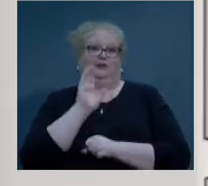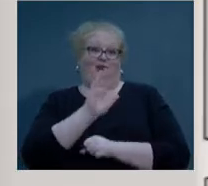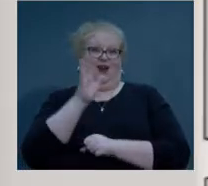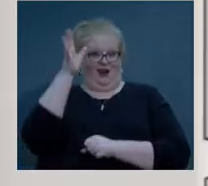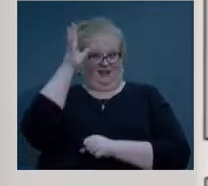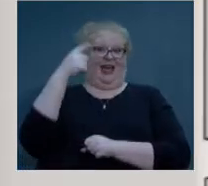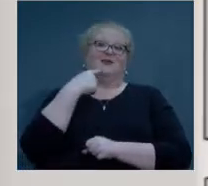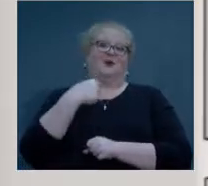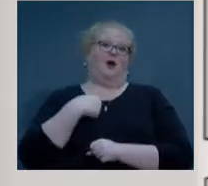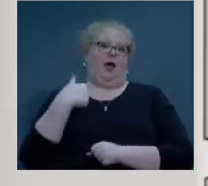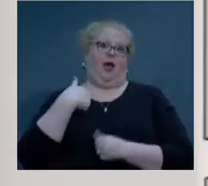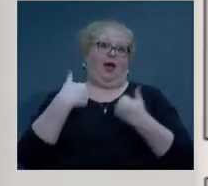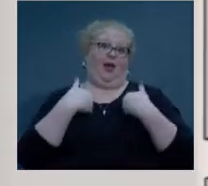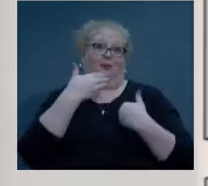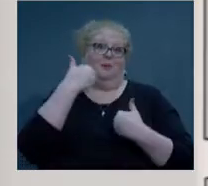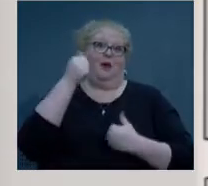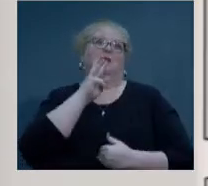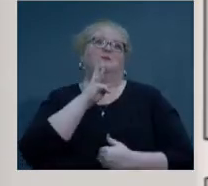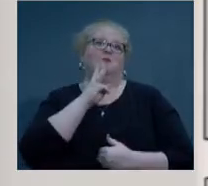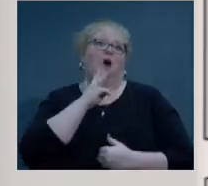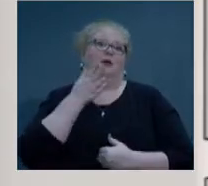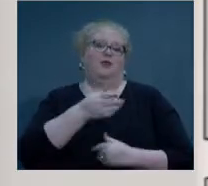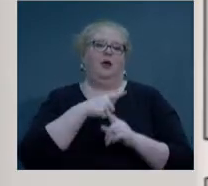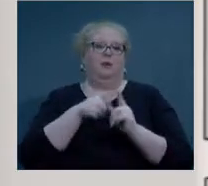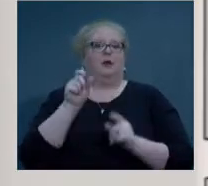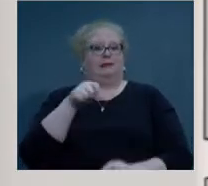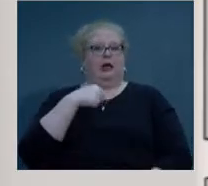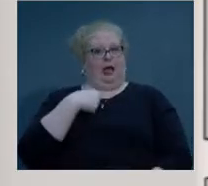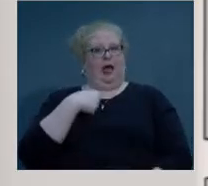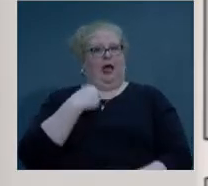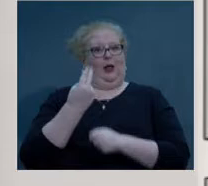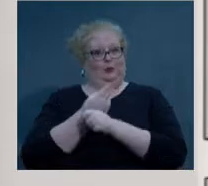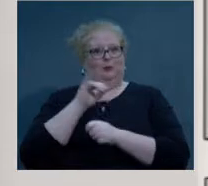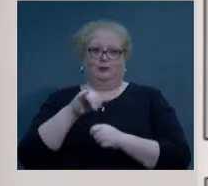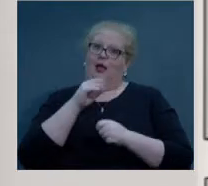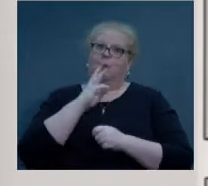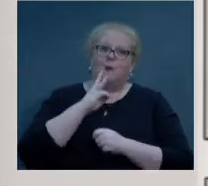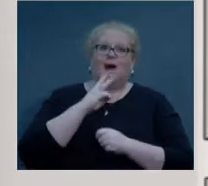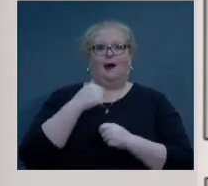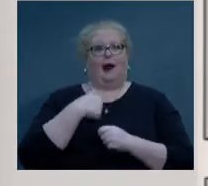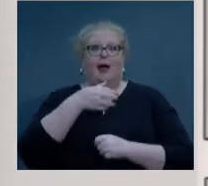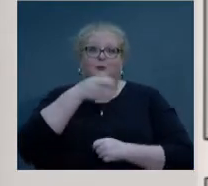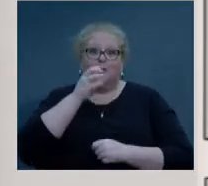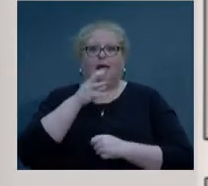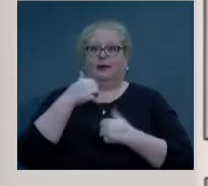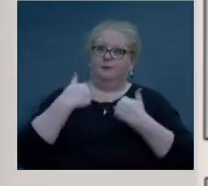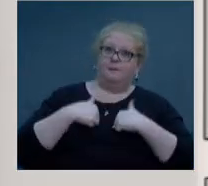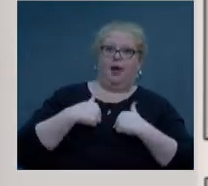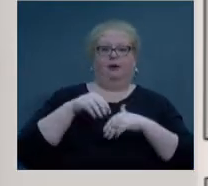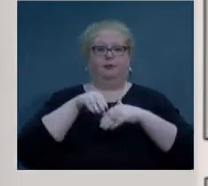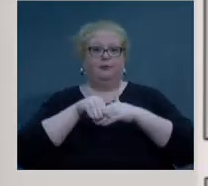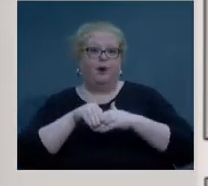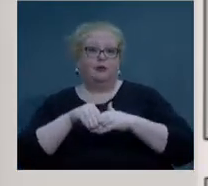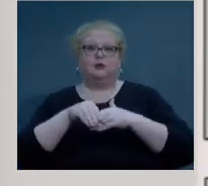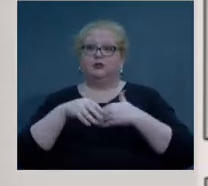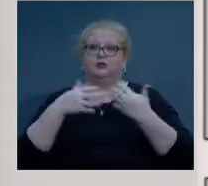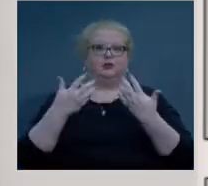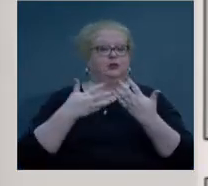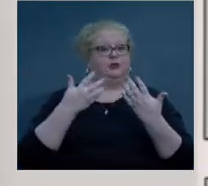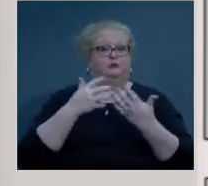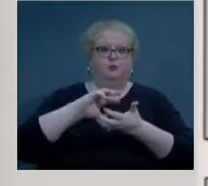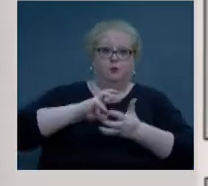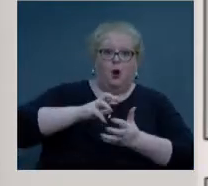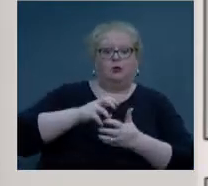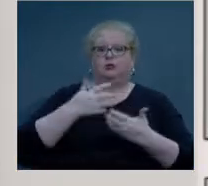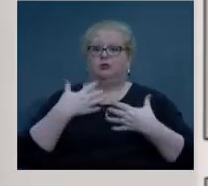there. So, but I do drink that water and bathe in it and use it, for dishes and laundry and what